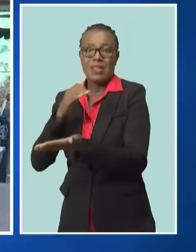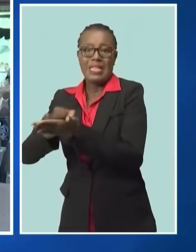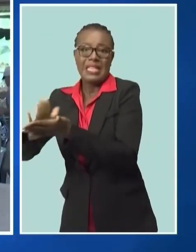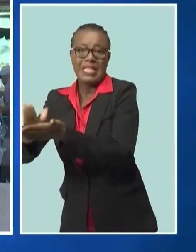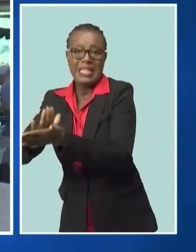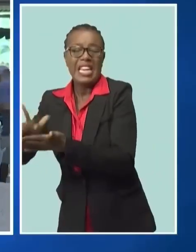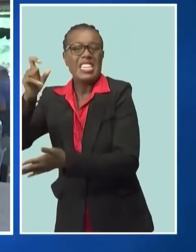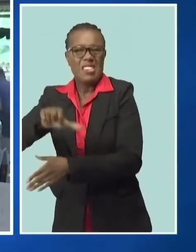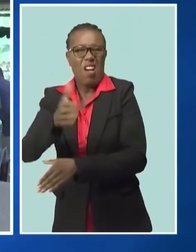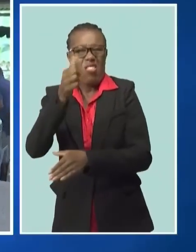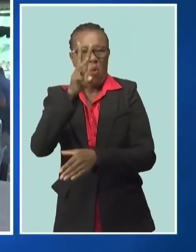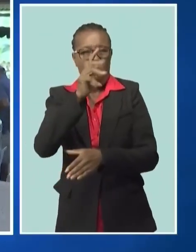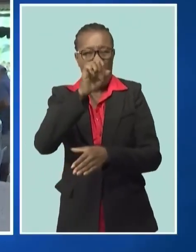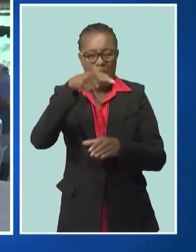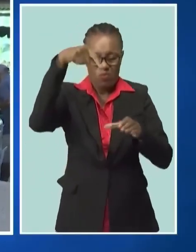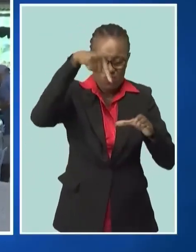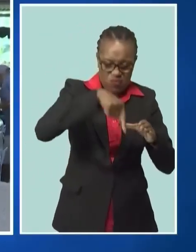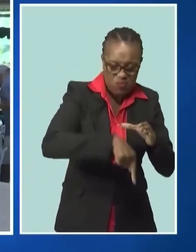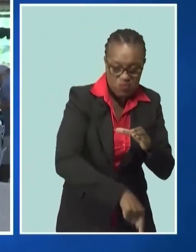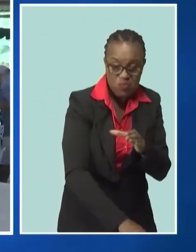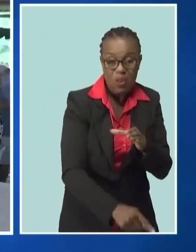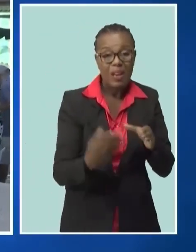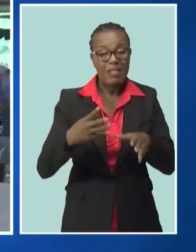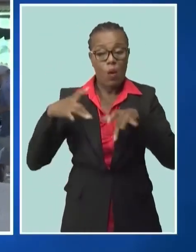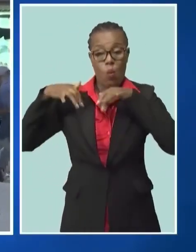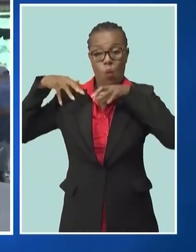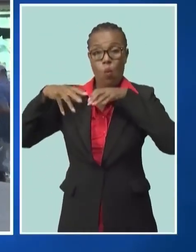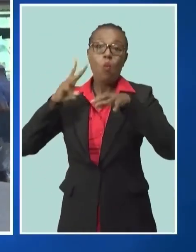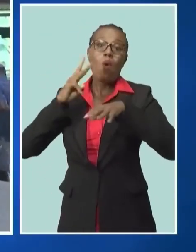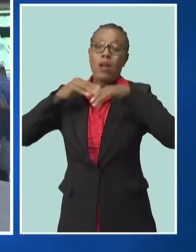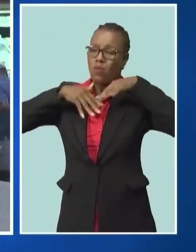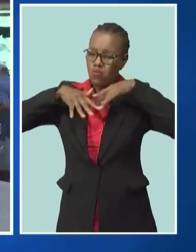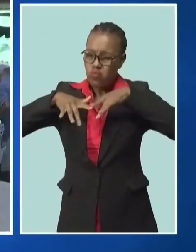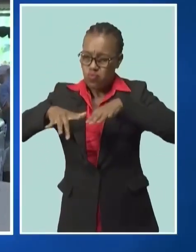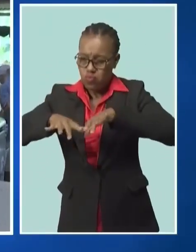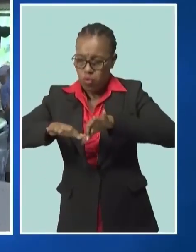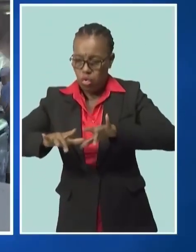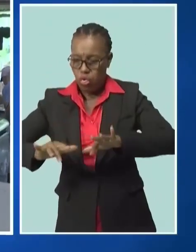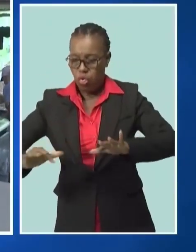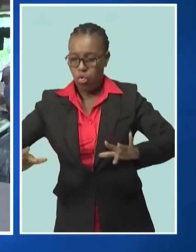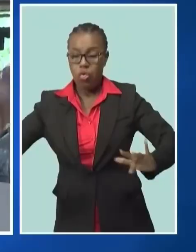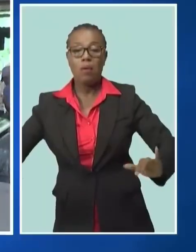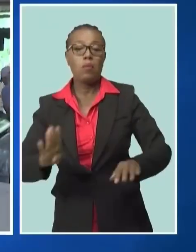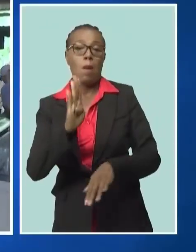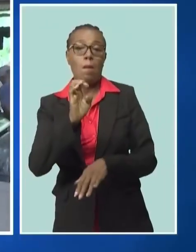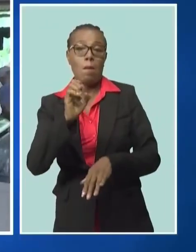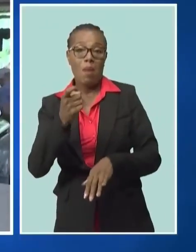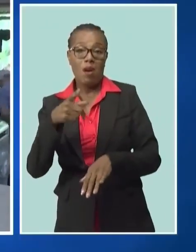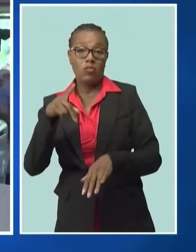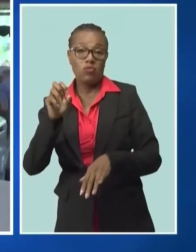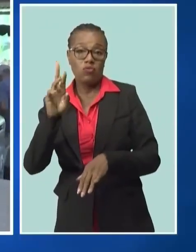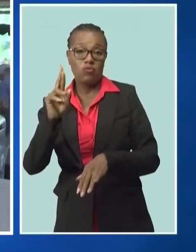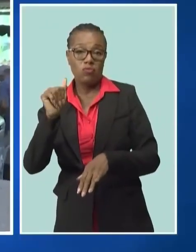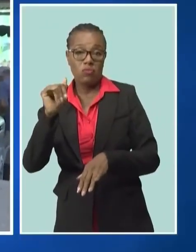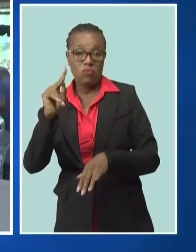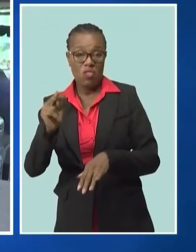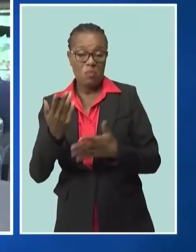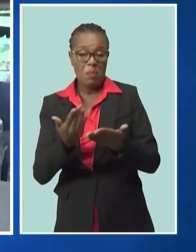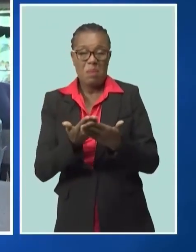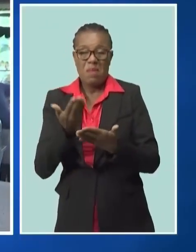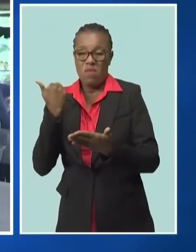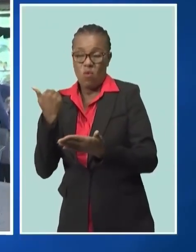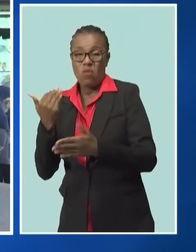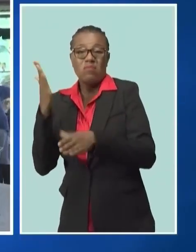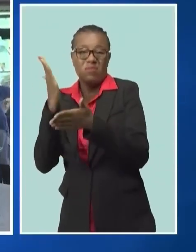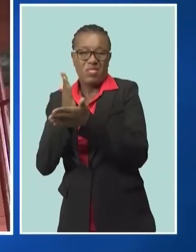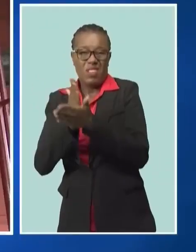another well because you got to cut down the force of that water and probably do some box trains a little further up. The other side, they can start the water by coming